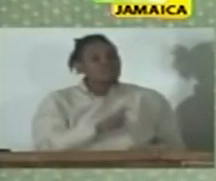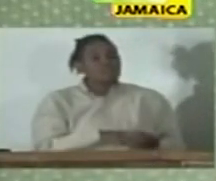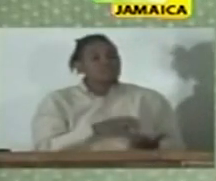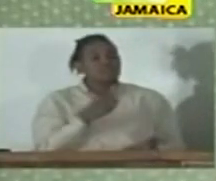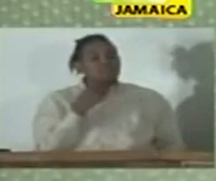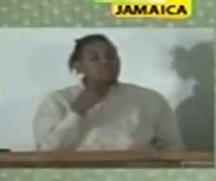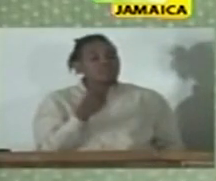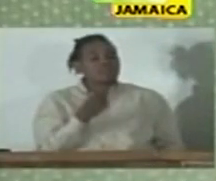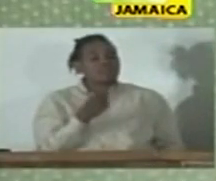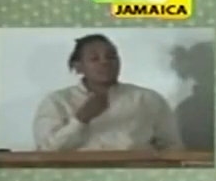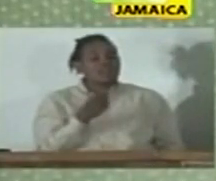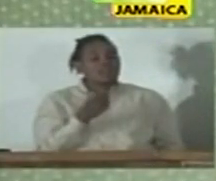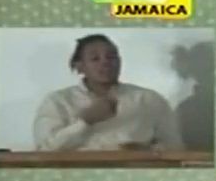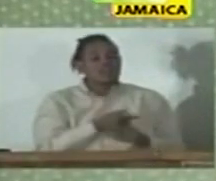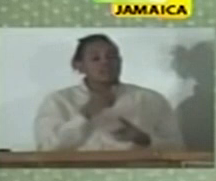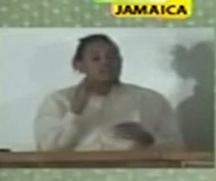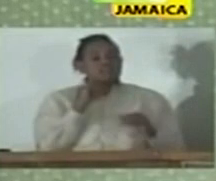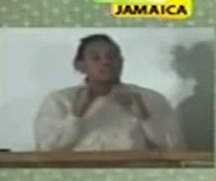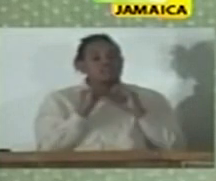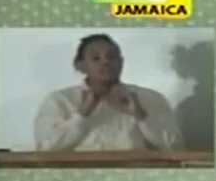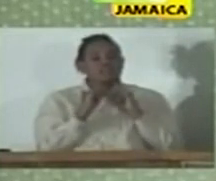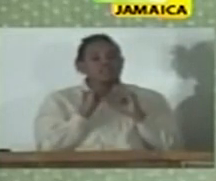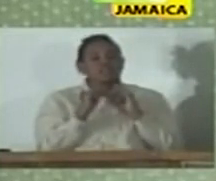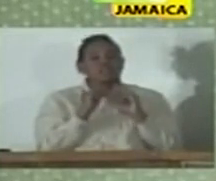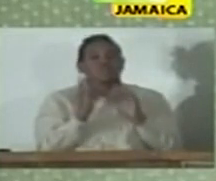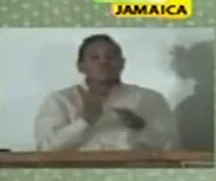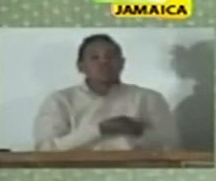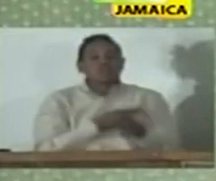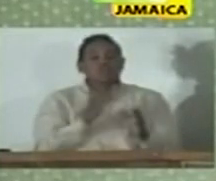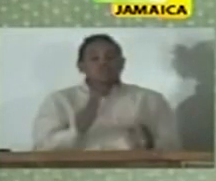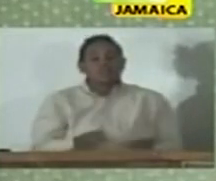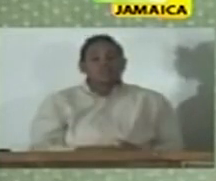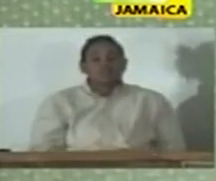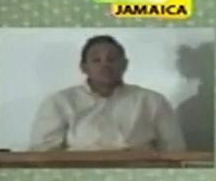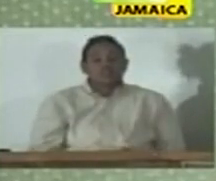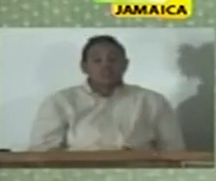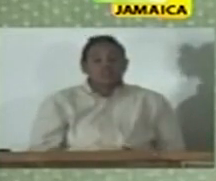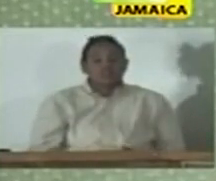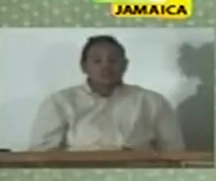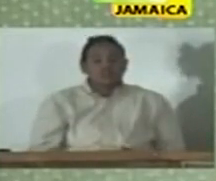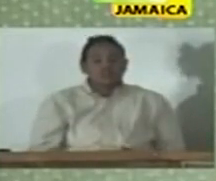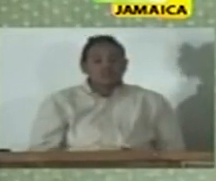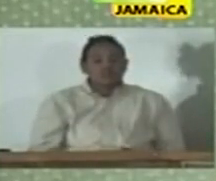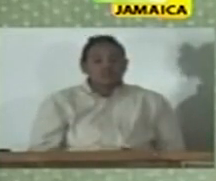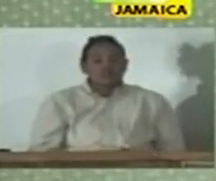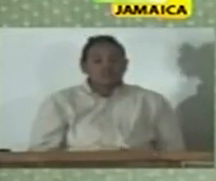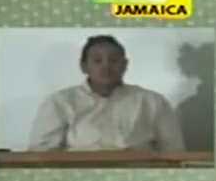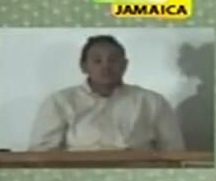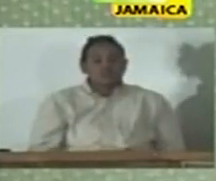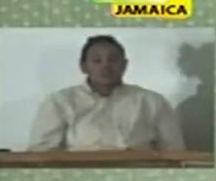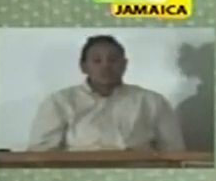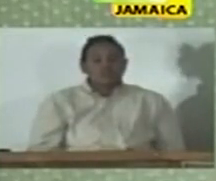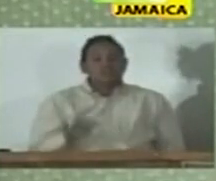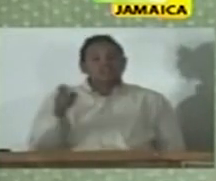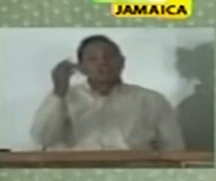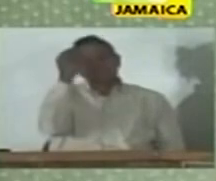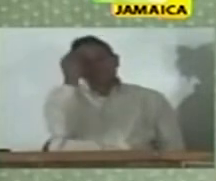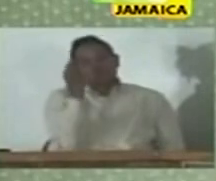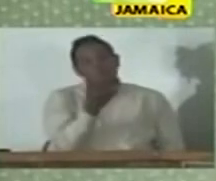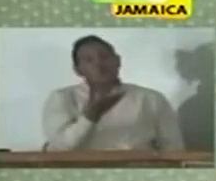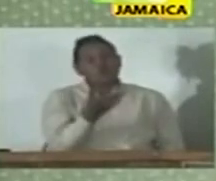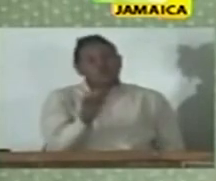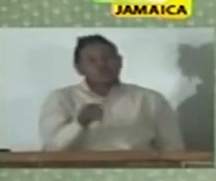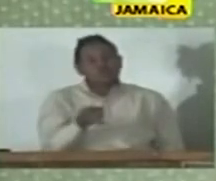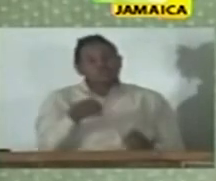you interviewed the housekeeper is not. Well, whatever it is that she told you, just stick